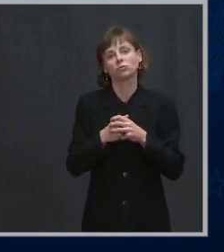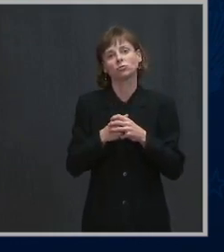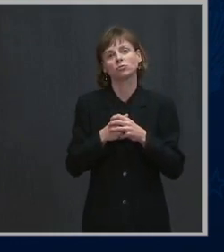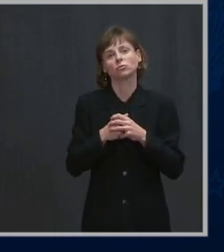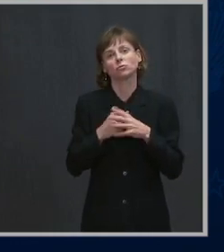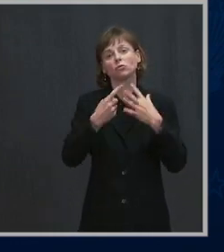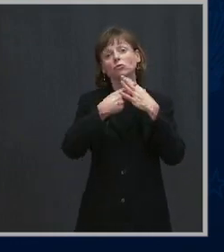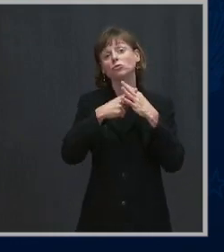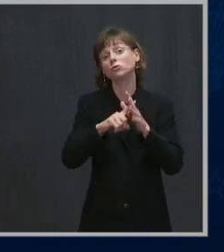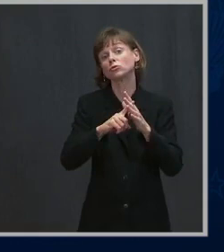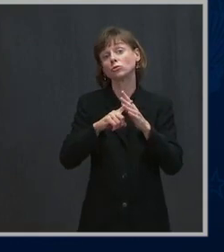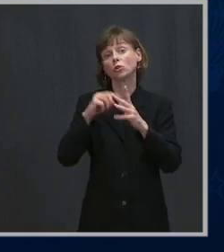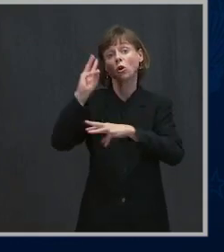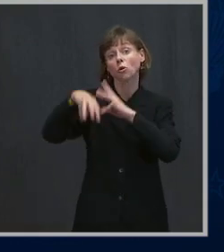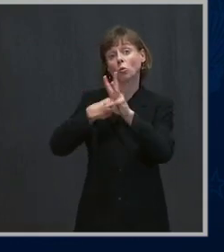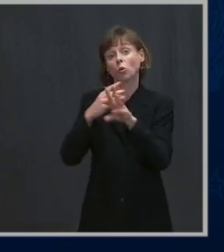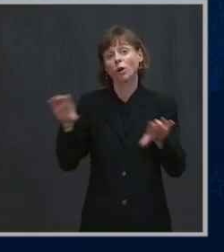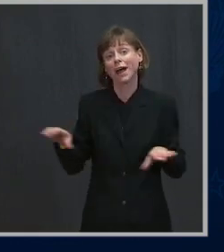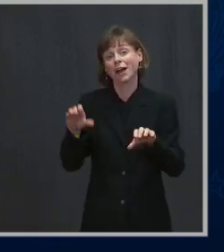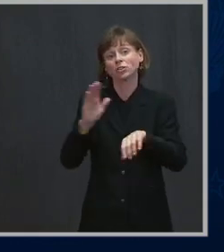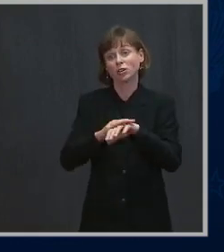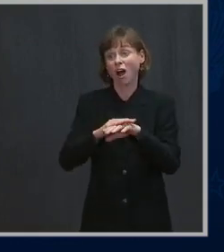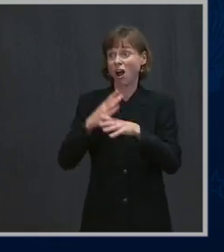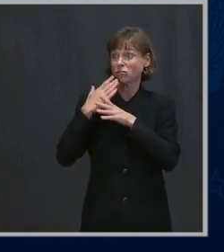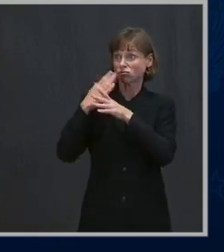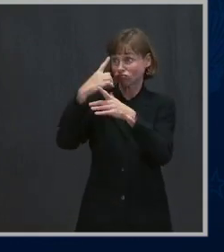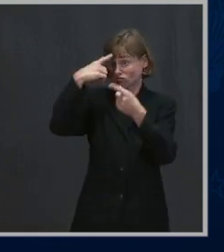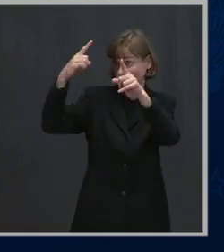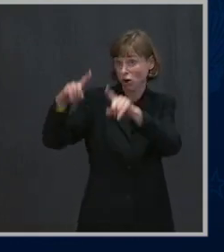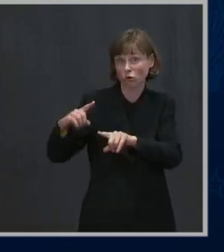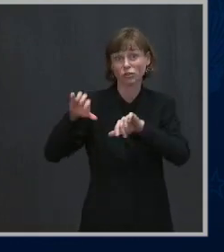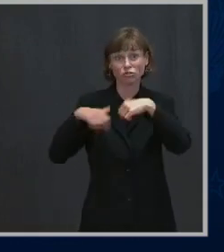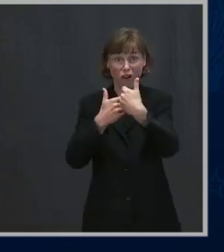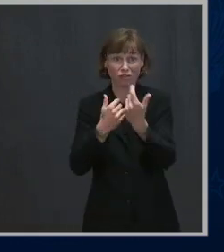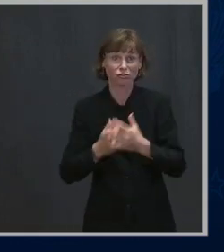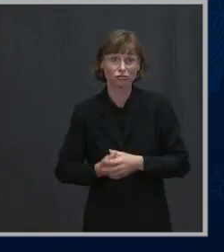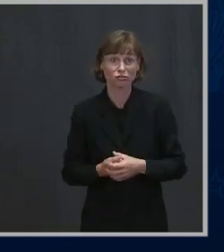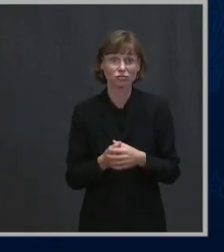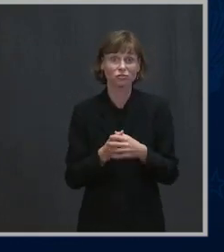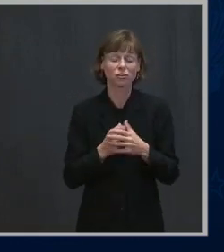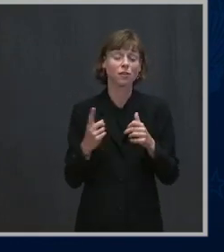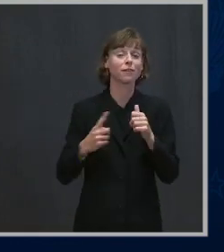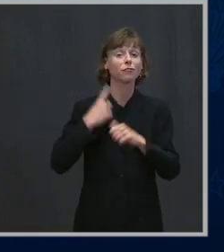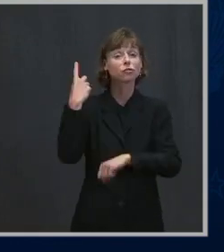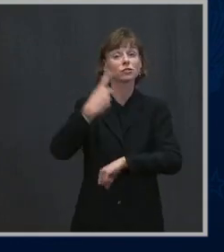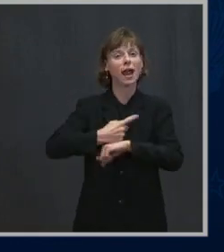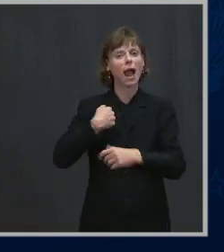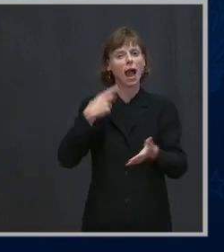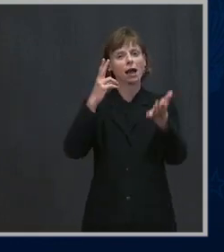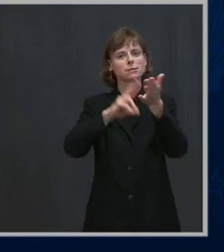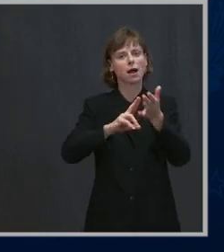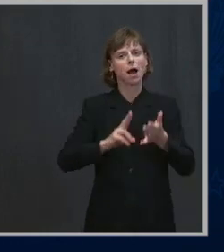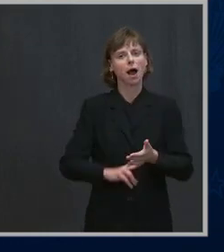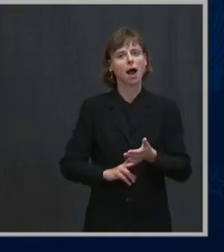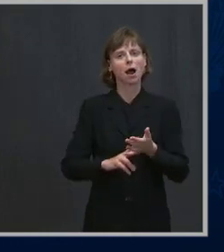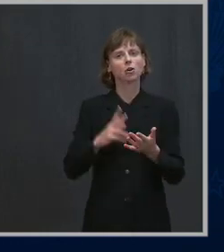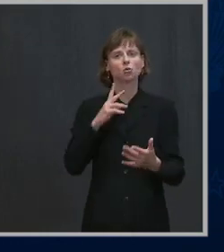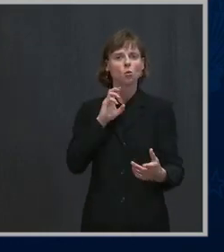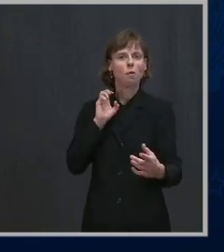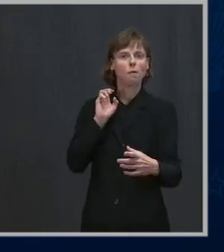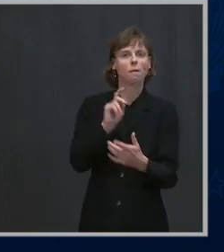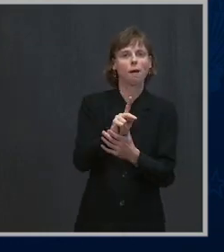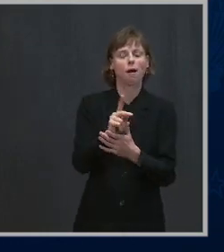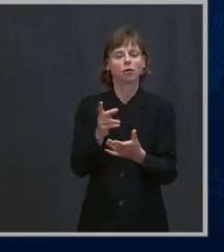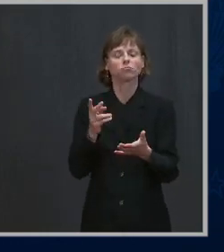global action on shared challenges on day one i signed the paperwork to rejoin the paris